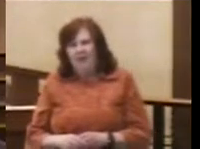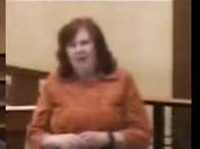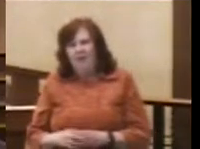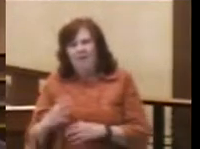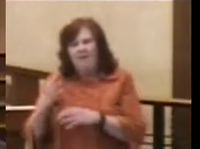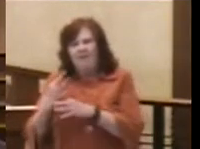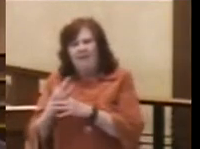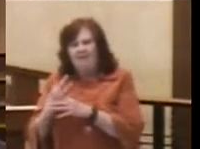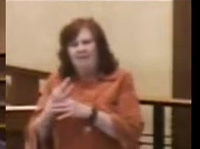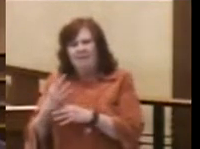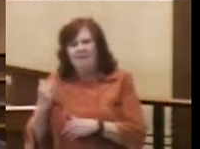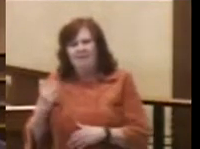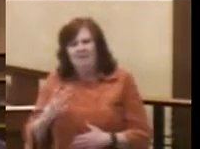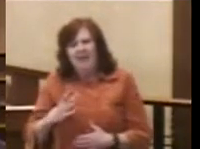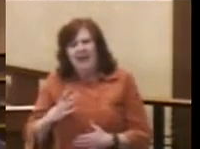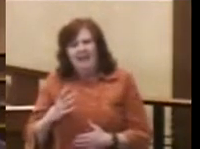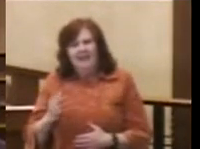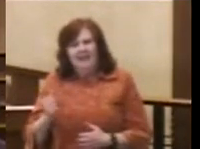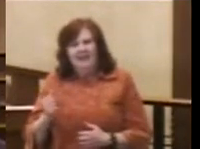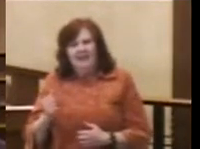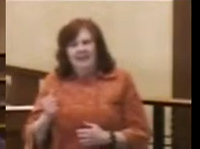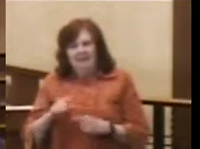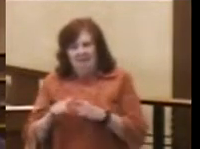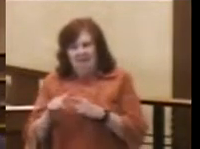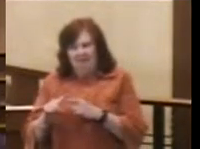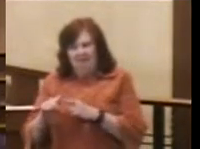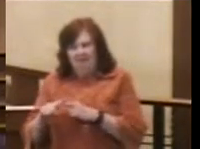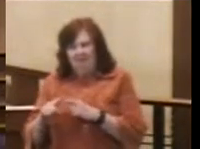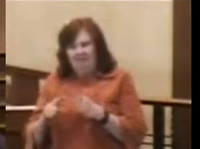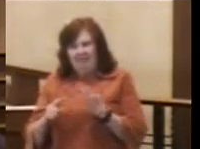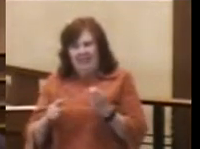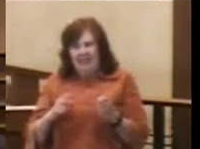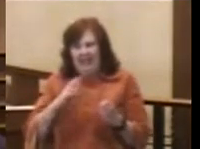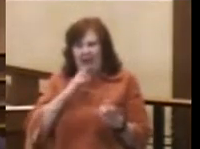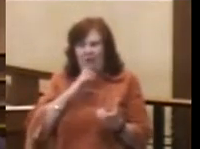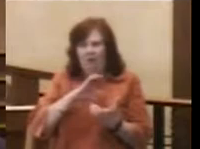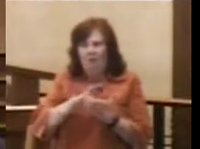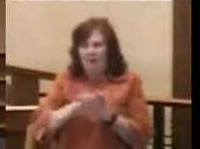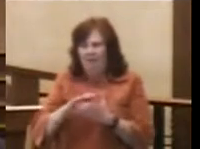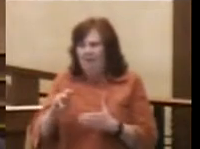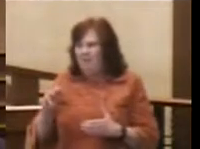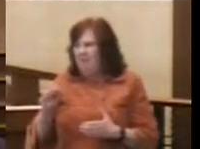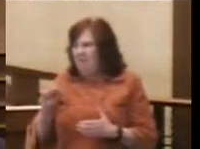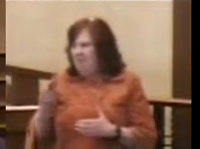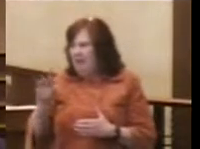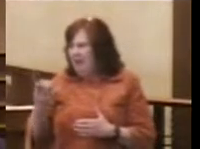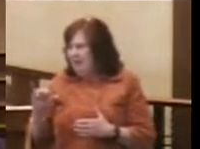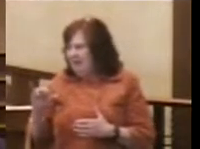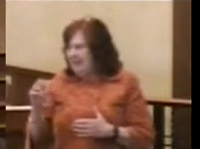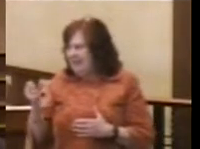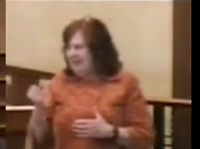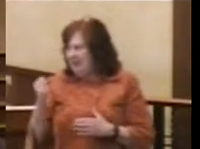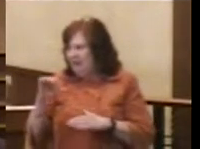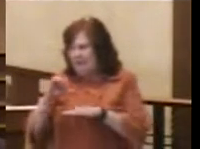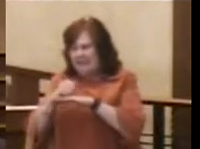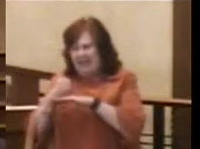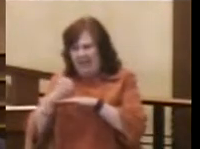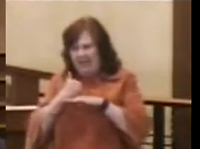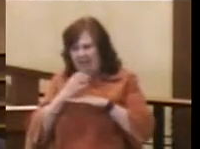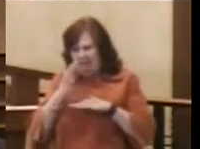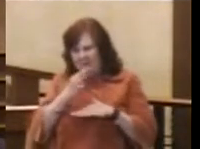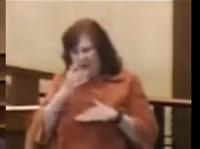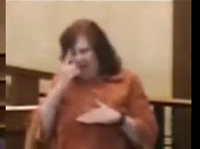man. Among many other things, he and his wife Mary on Saturdays would set up communion for